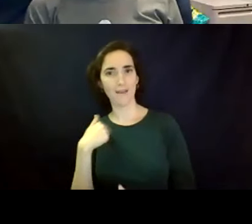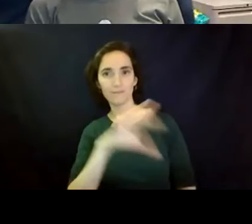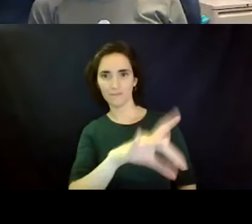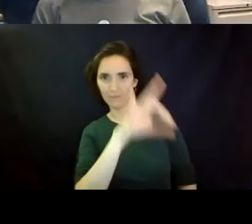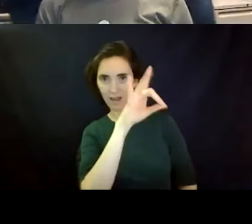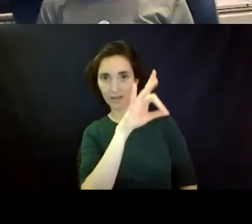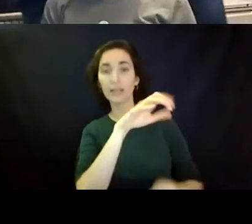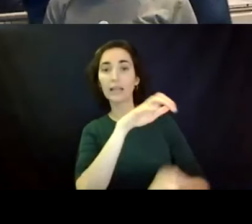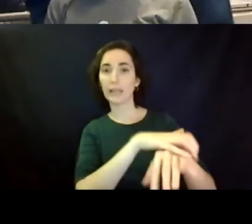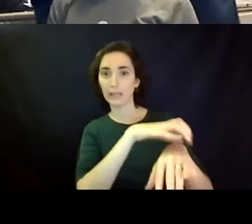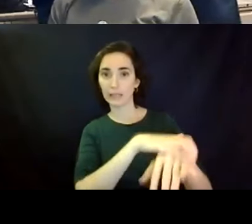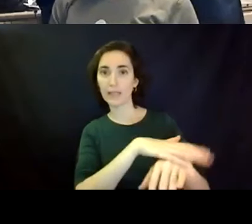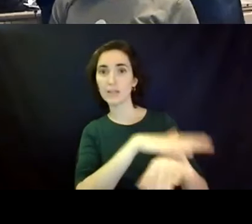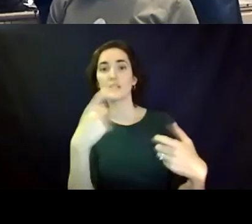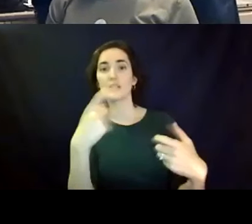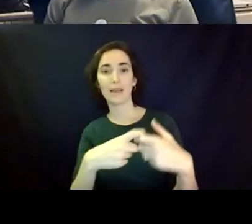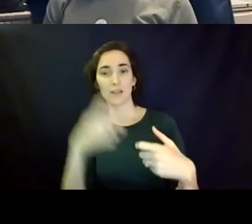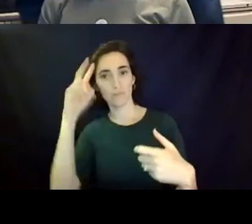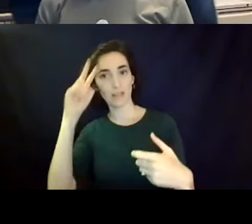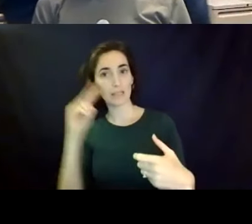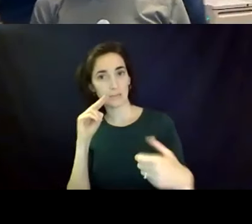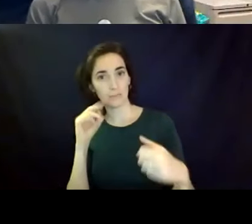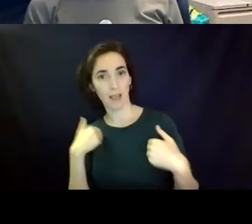English, Spanish, and Vietnamese.